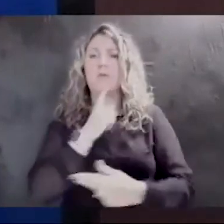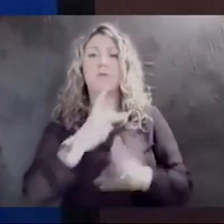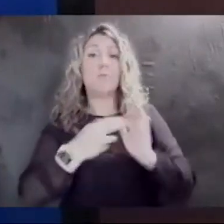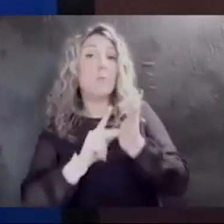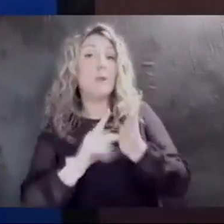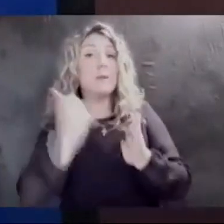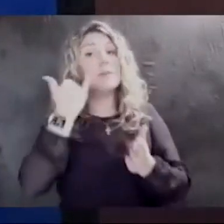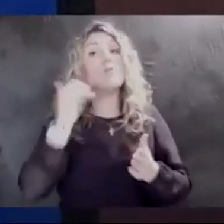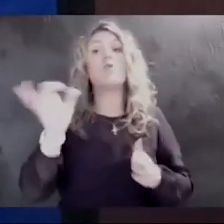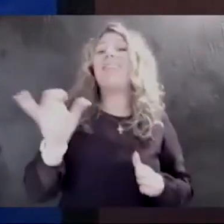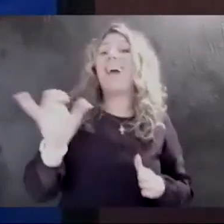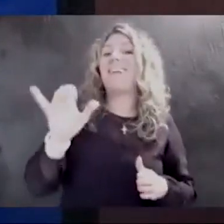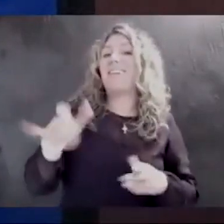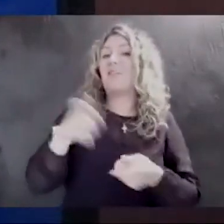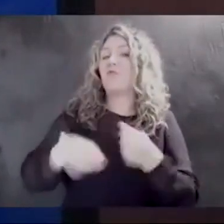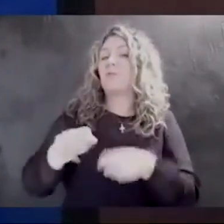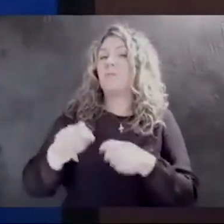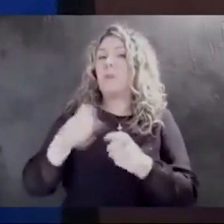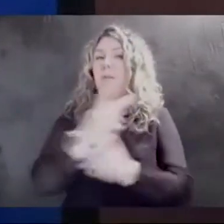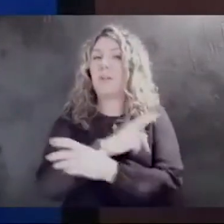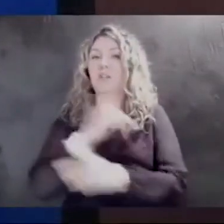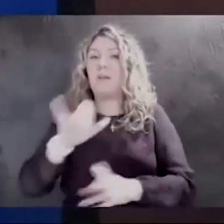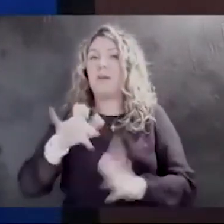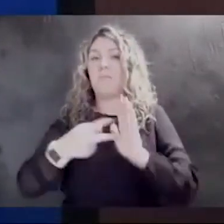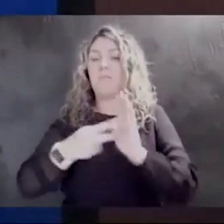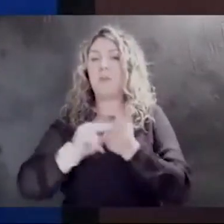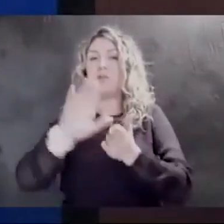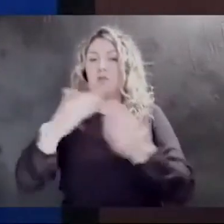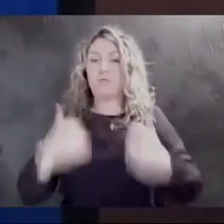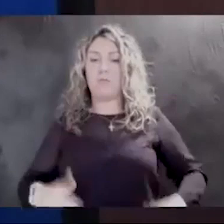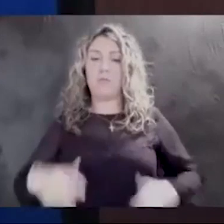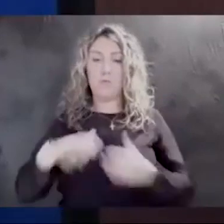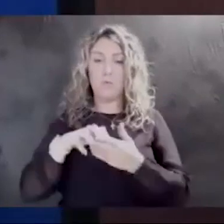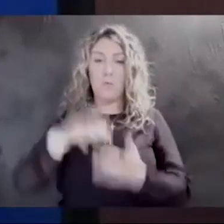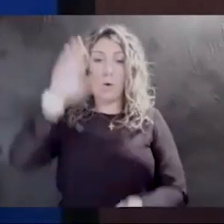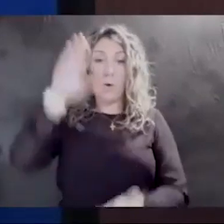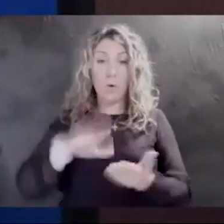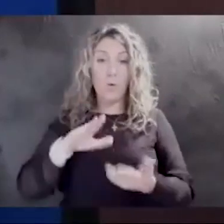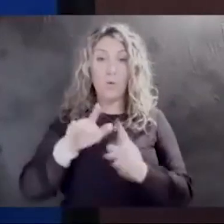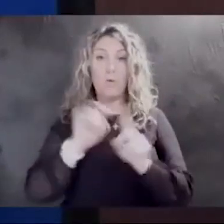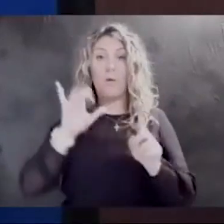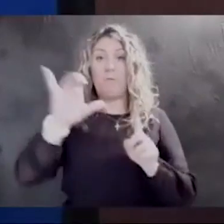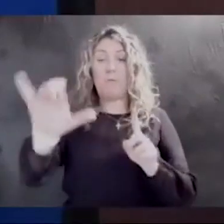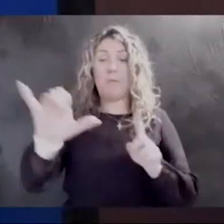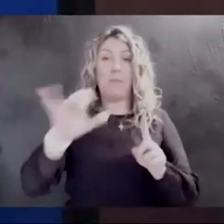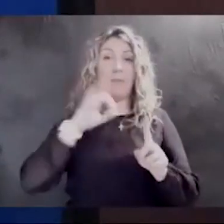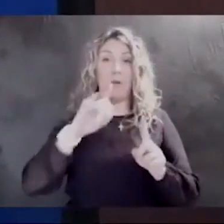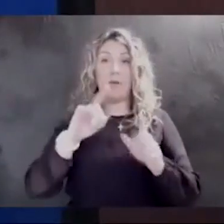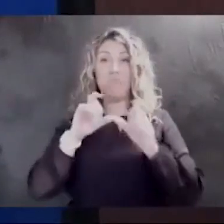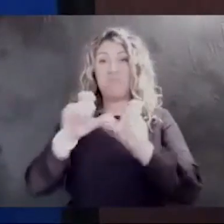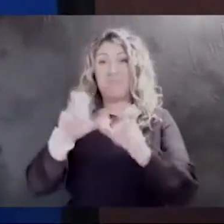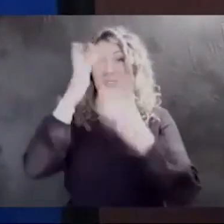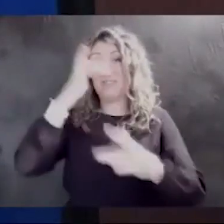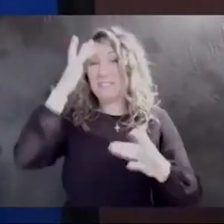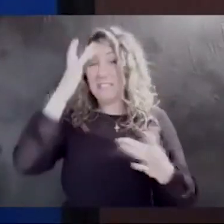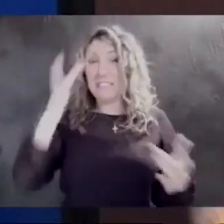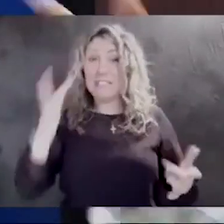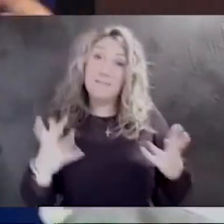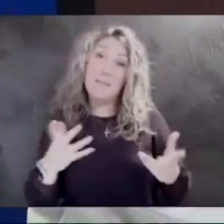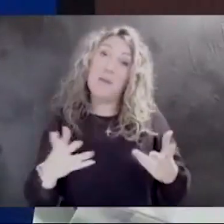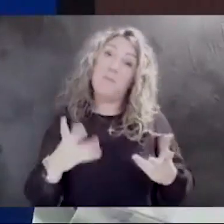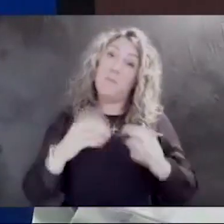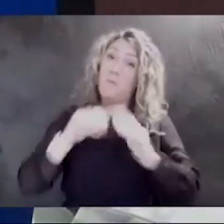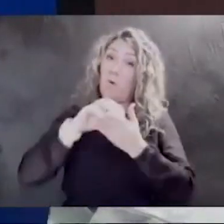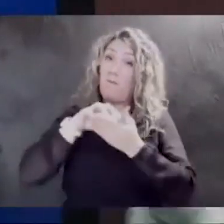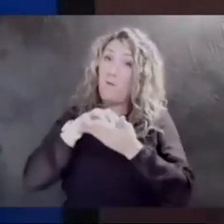patient, which is people whose immune systems have been reduced by their chronic disease, I think you may be more vulnerable, because that's